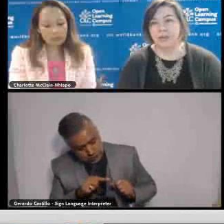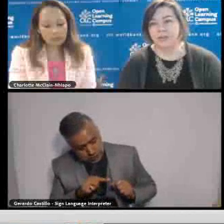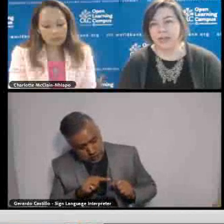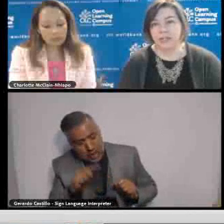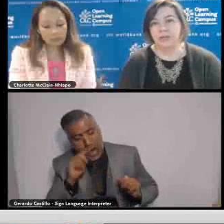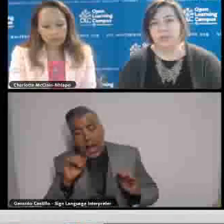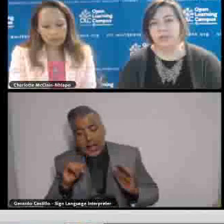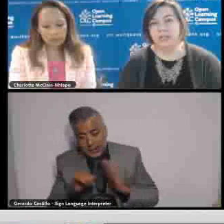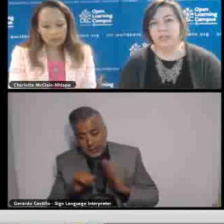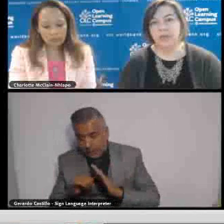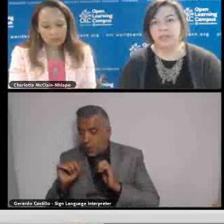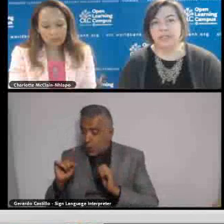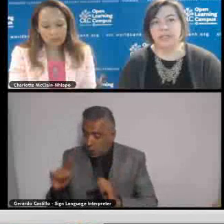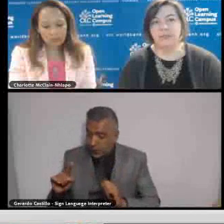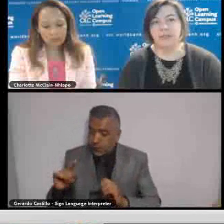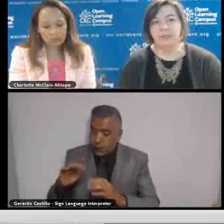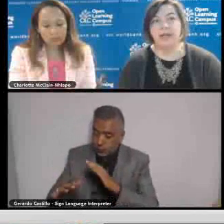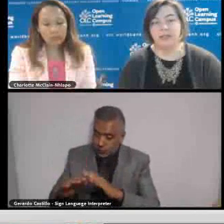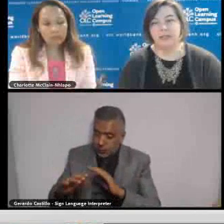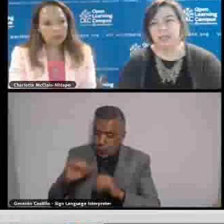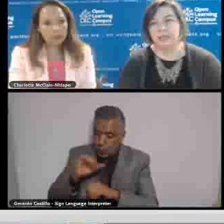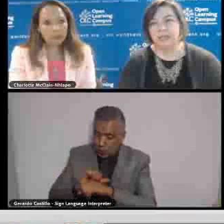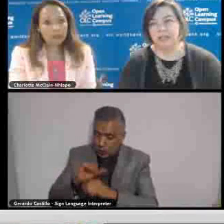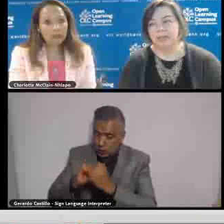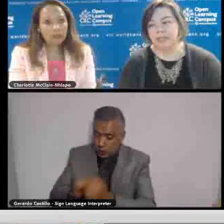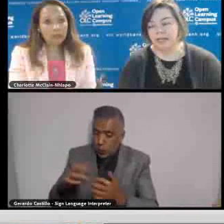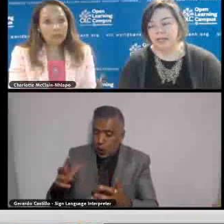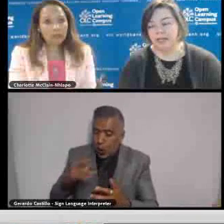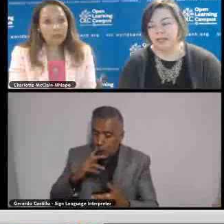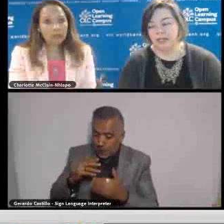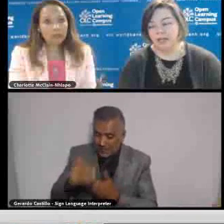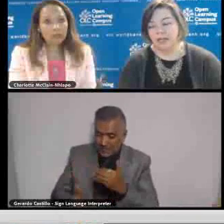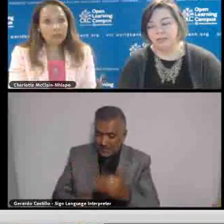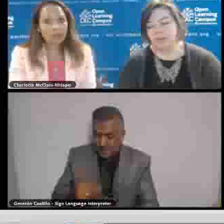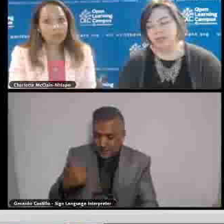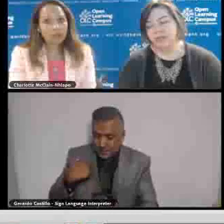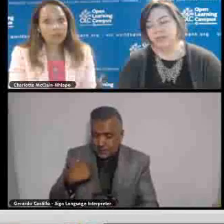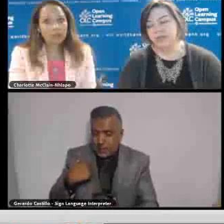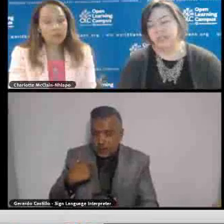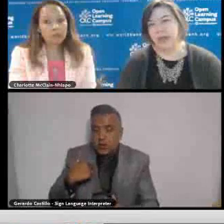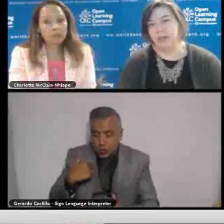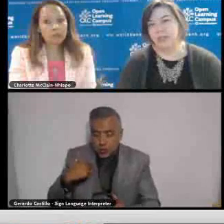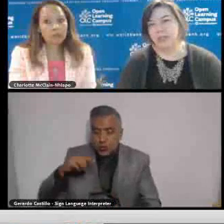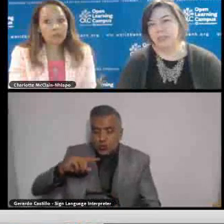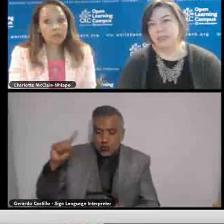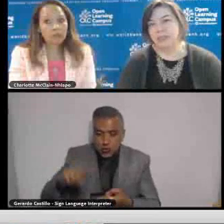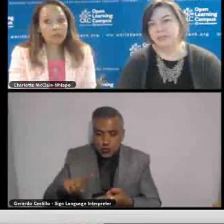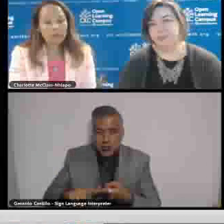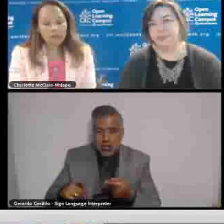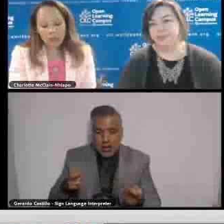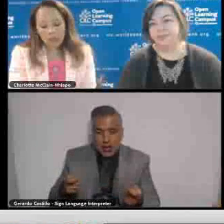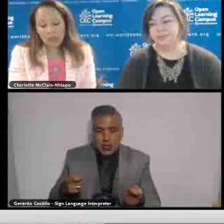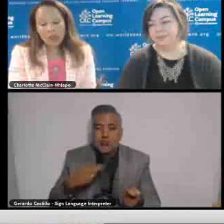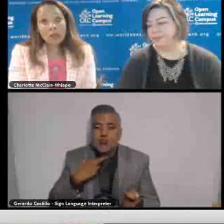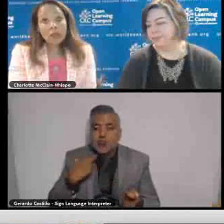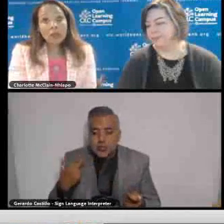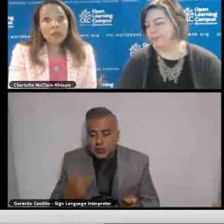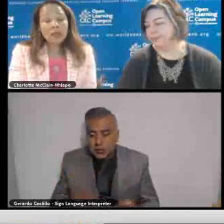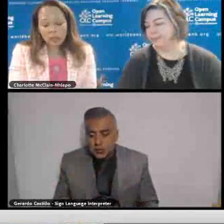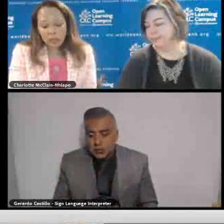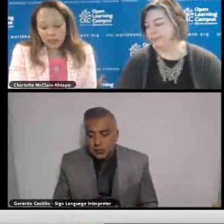affected communities what are the steps, the practical steps that can be taken to reduce and manage that risk. So